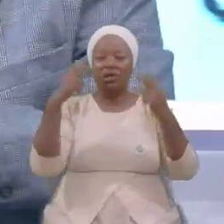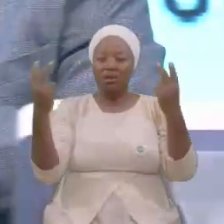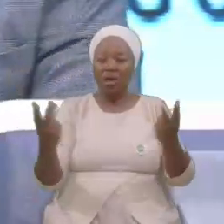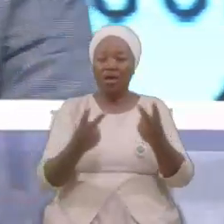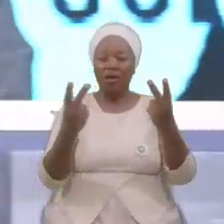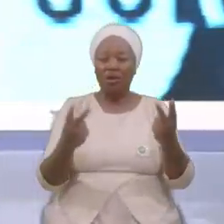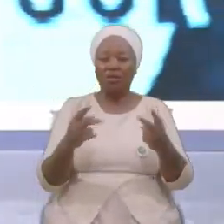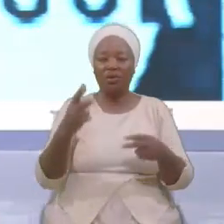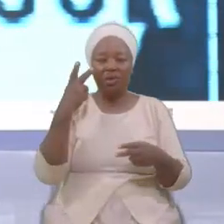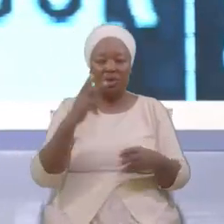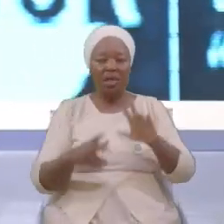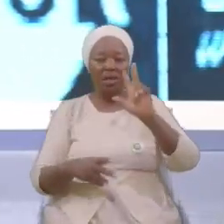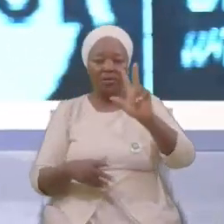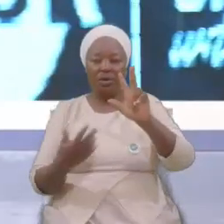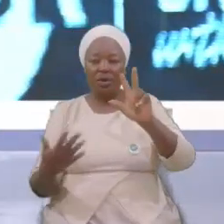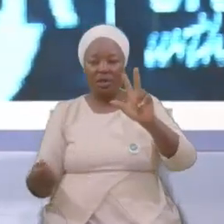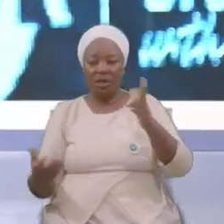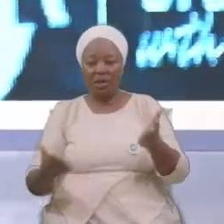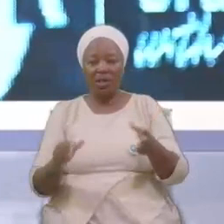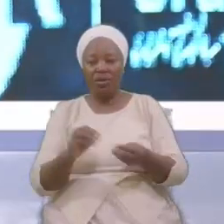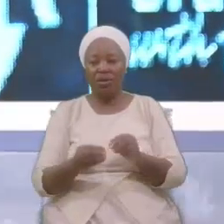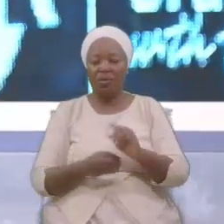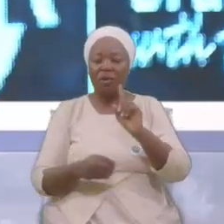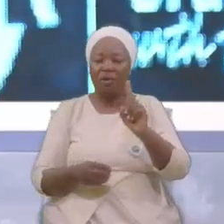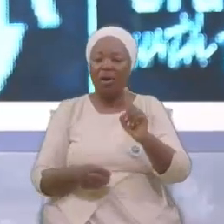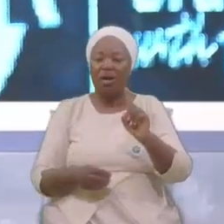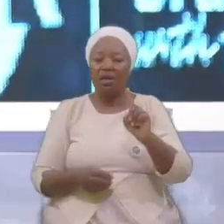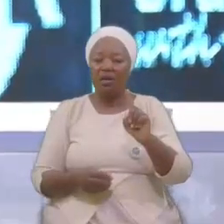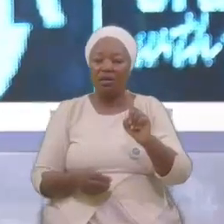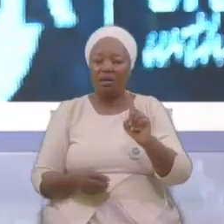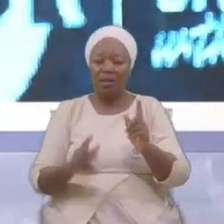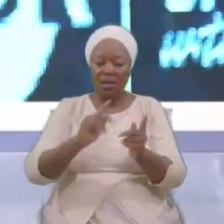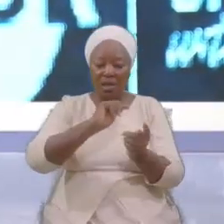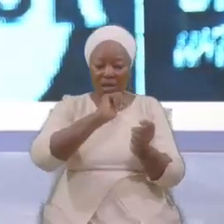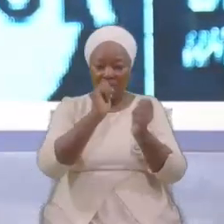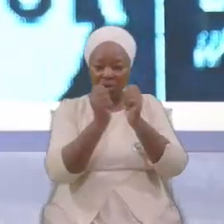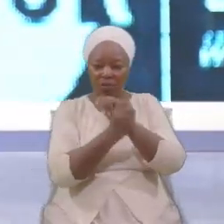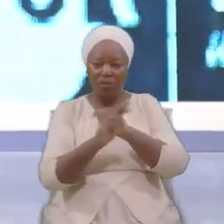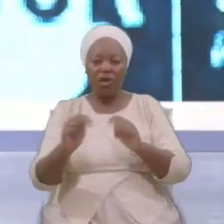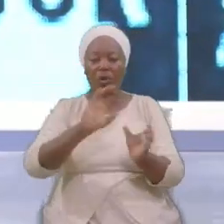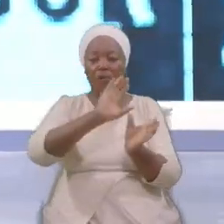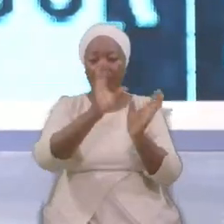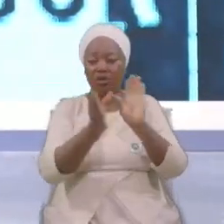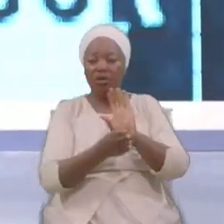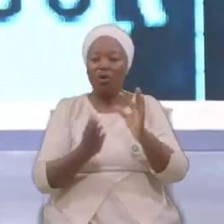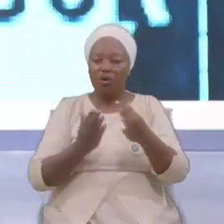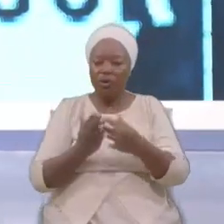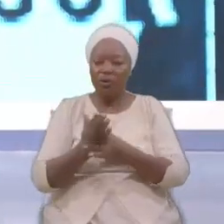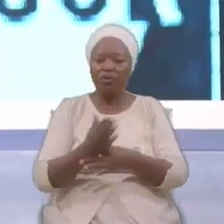looking at three things here. Number one, transforming conversion through